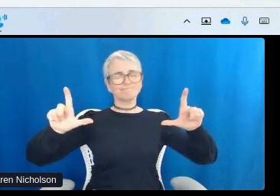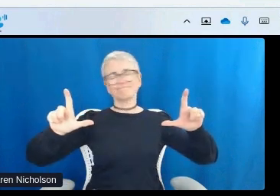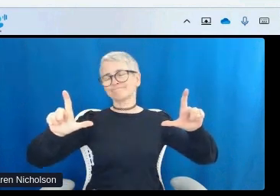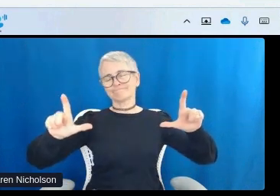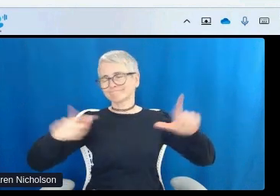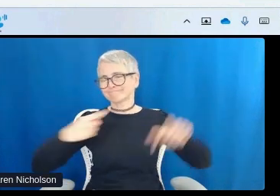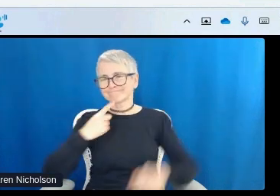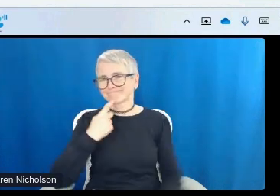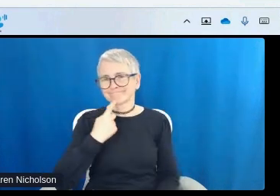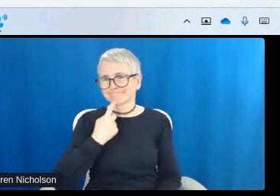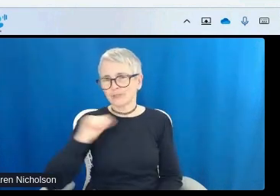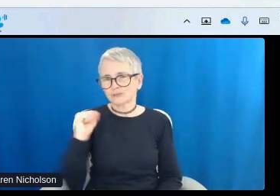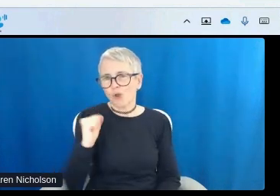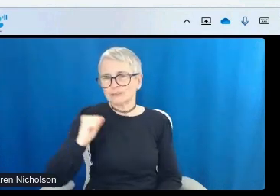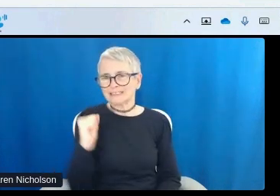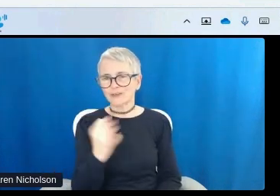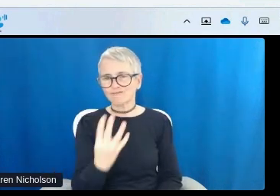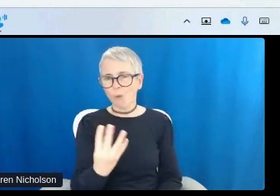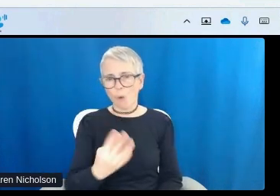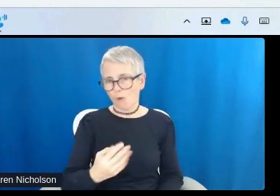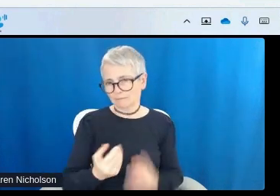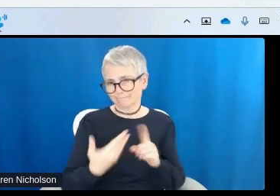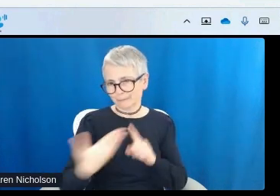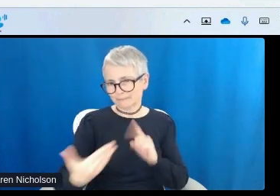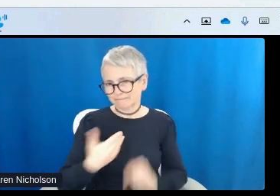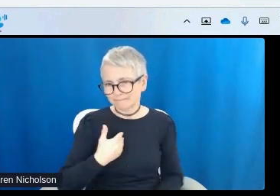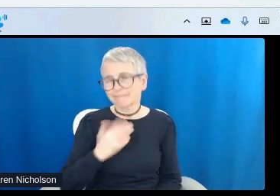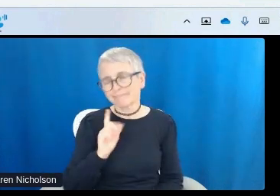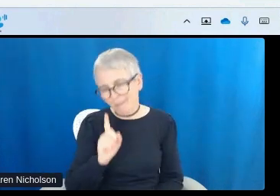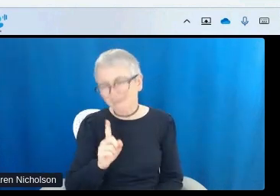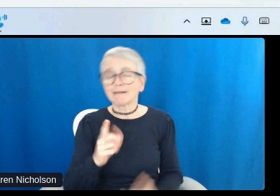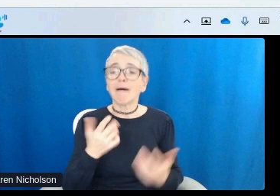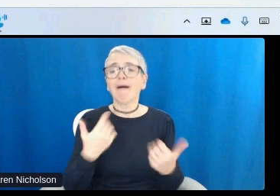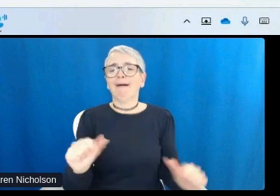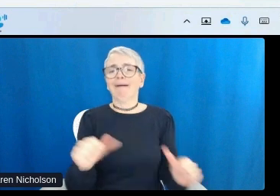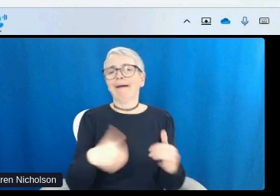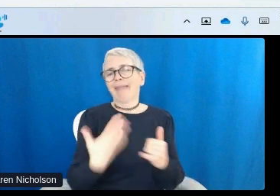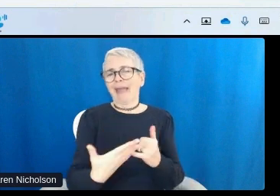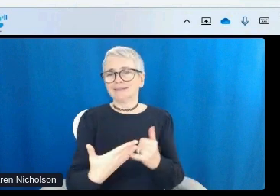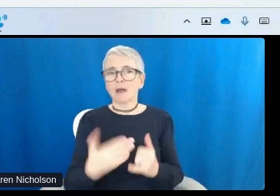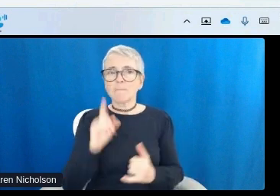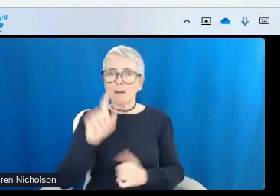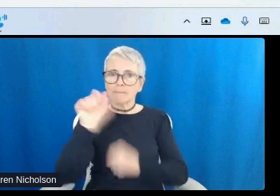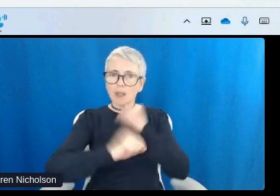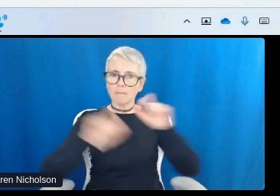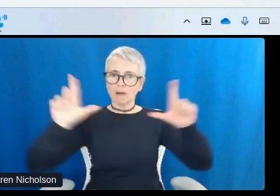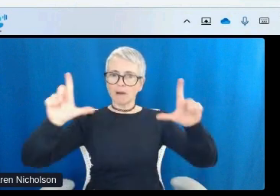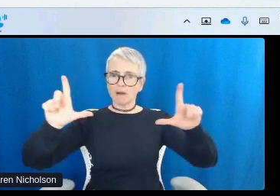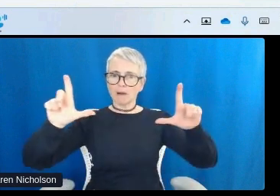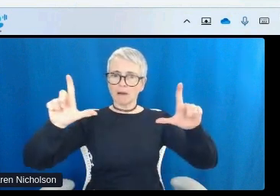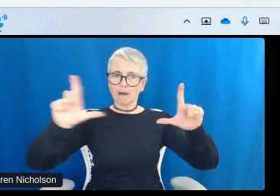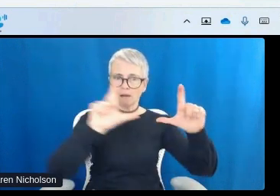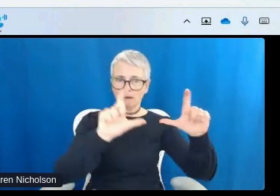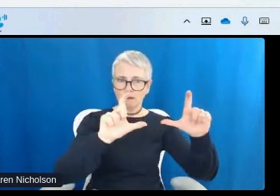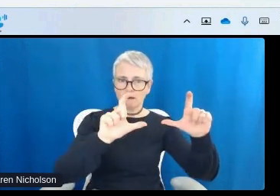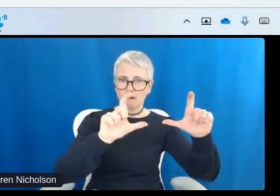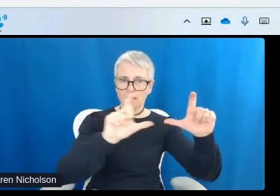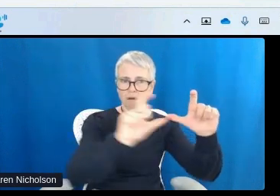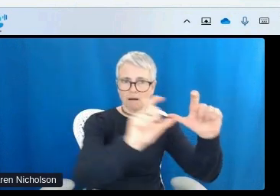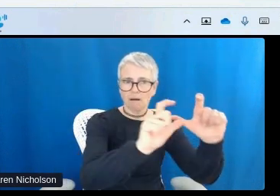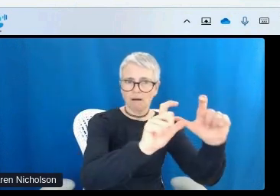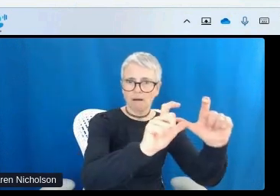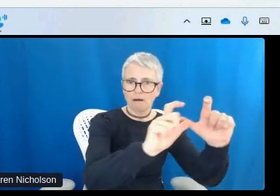Scottish accent saying the number 4, but apart from that it worked pretty effectively, where what we did was we gradually homed in on where it was I wanted to click on my